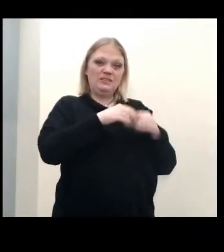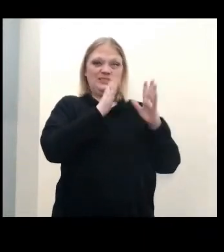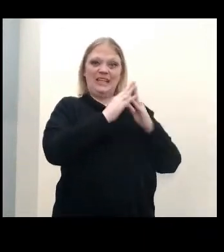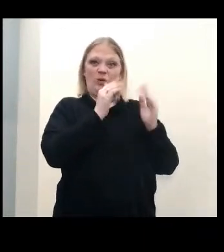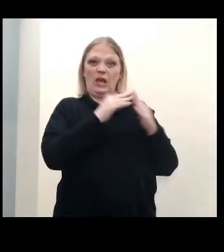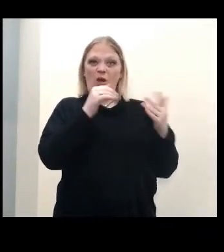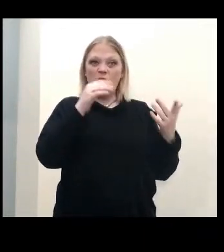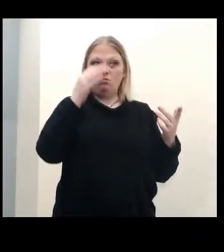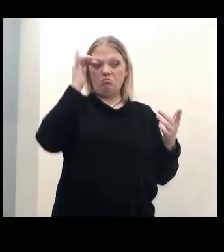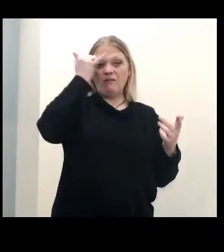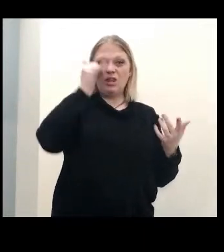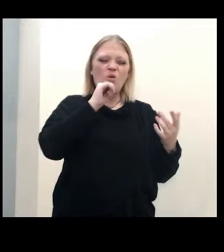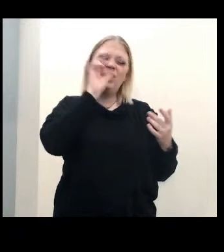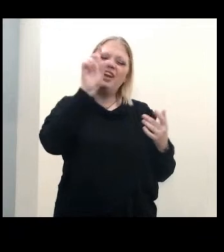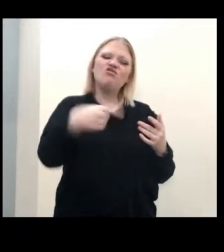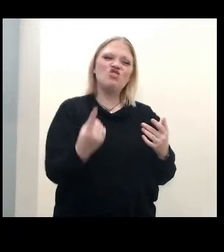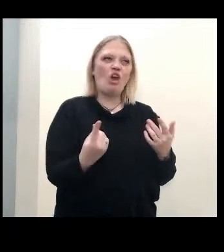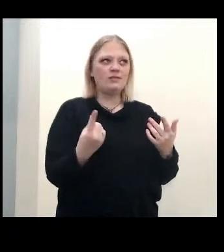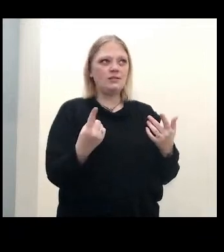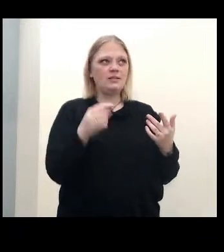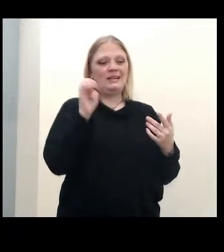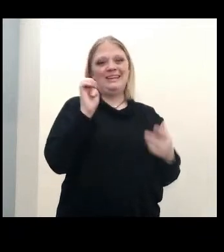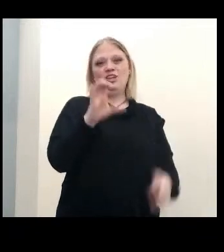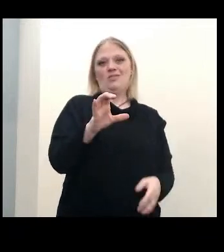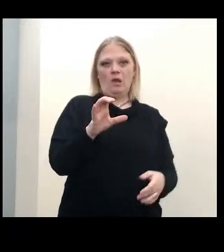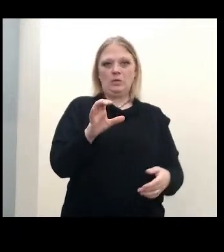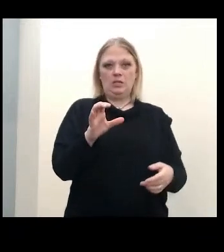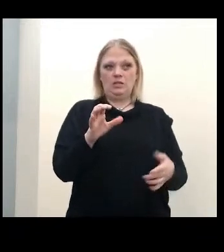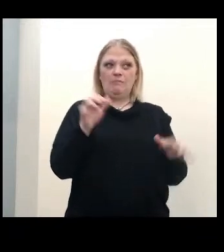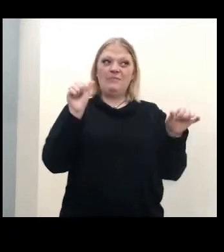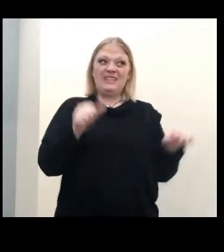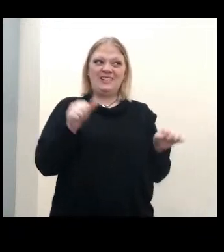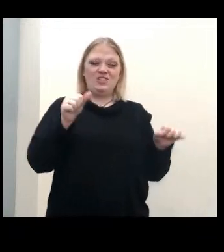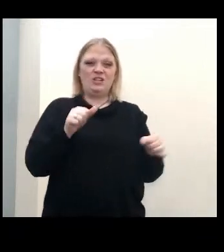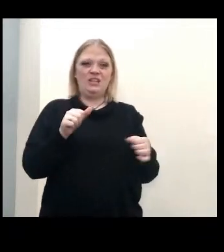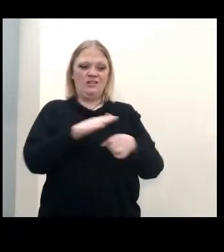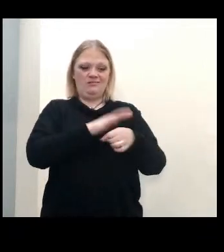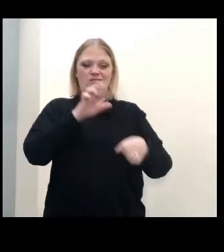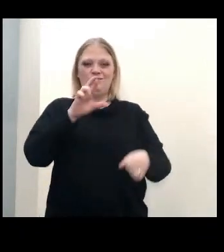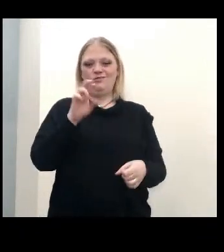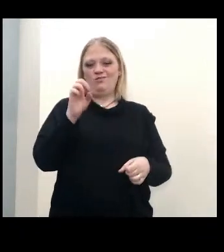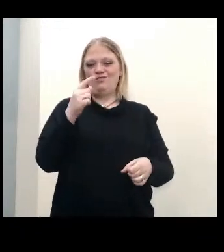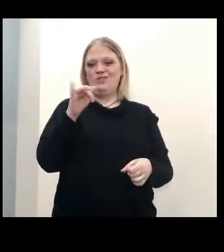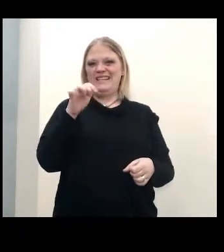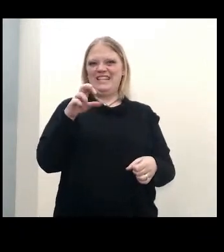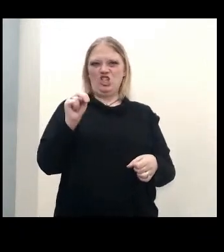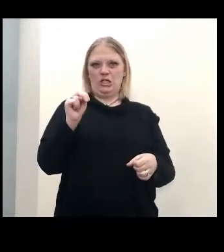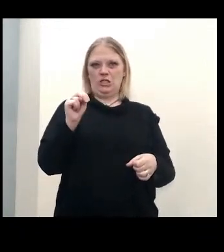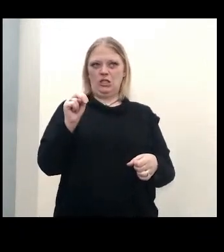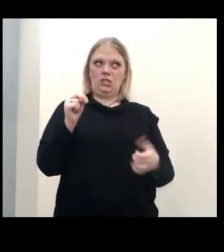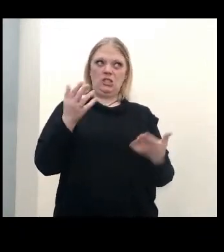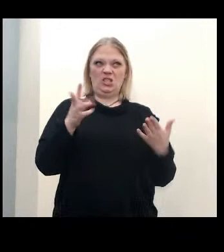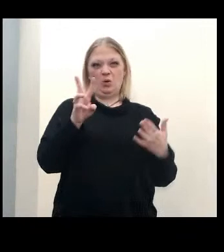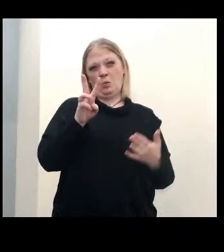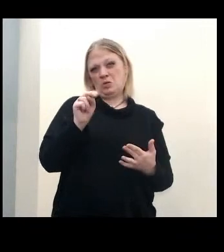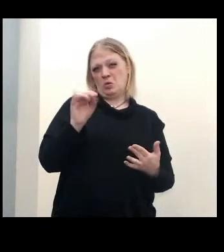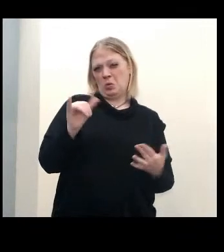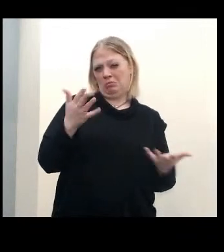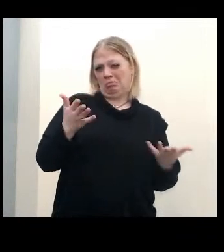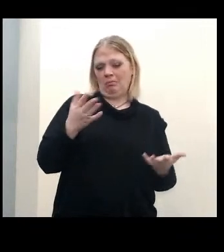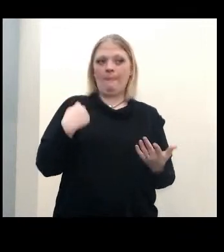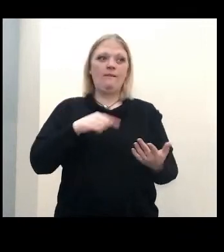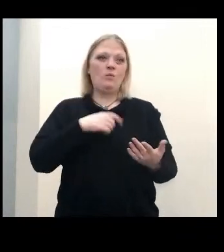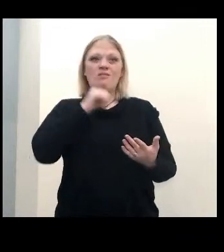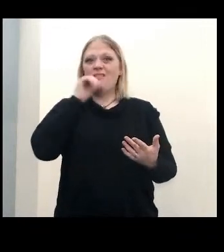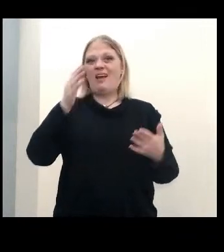Buffalo for not just Erie County, but potentially the region. But we know that we've been unhappy with